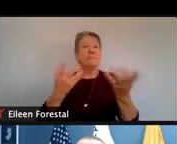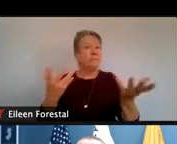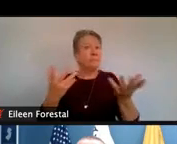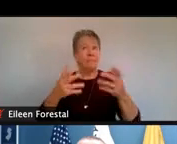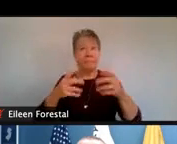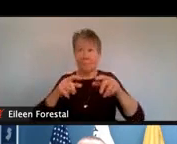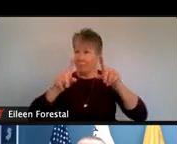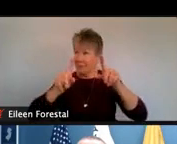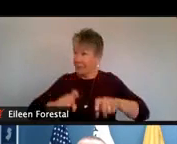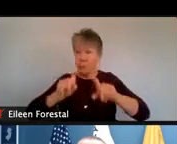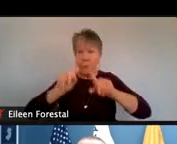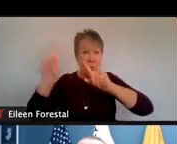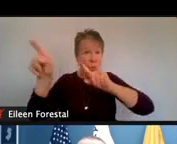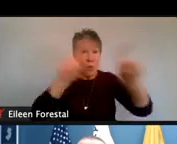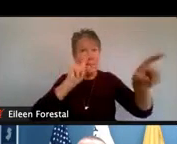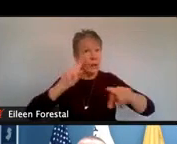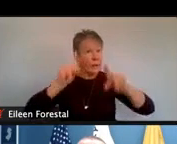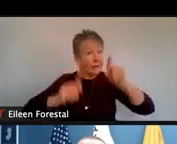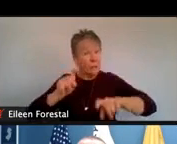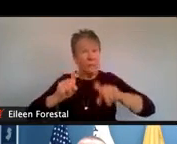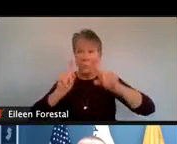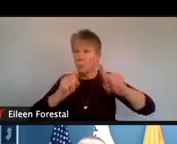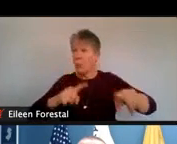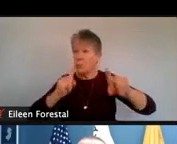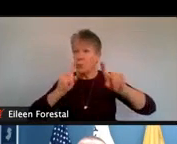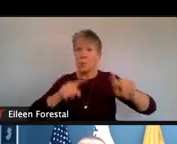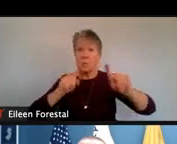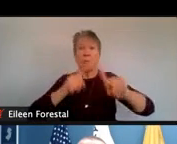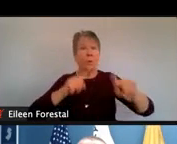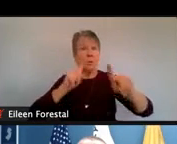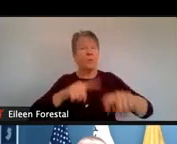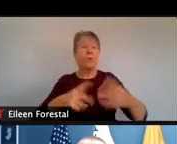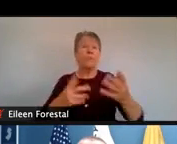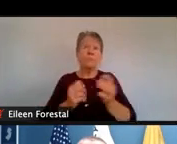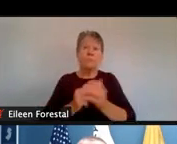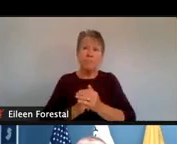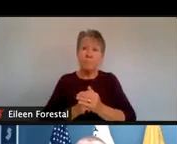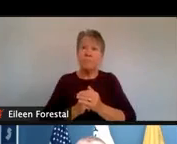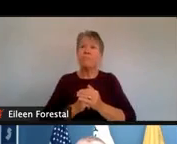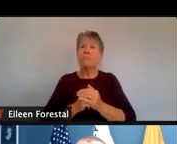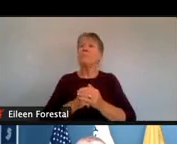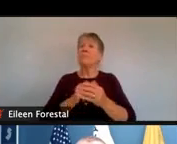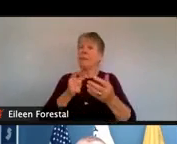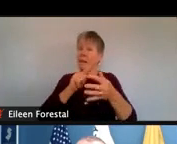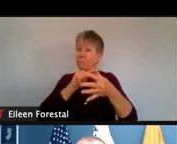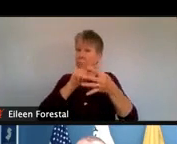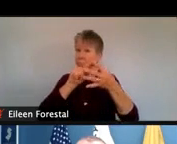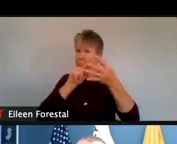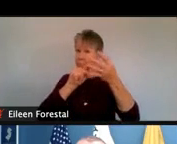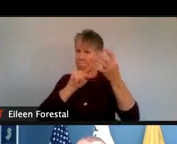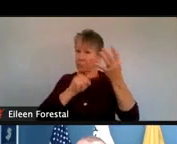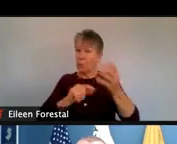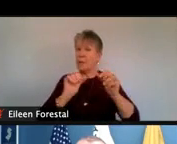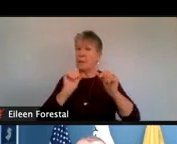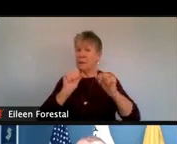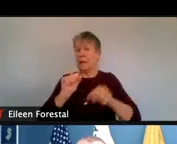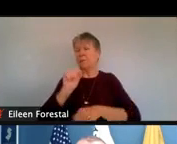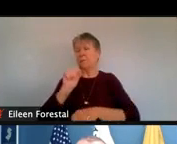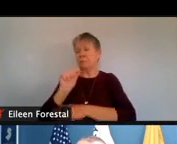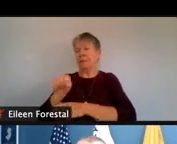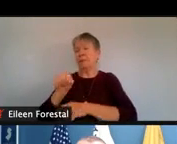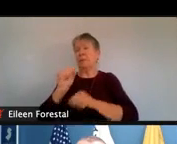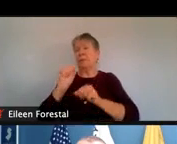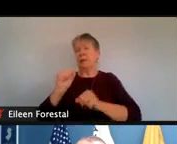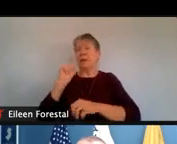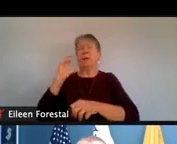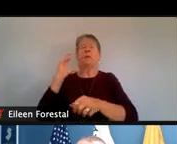at the appropriate point in time. If we do all that, we can break the back of this, and we won't have to resort to